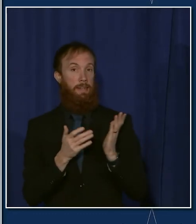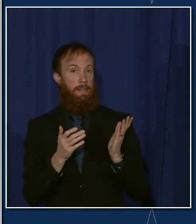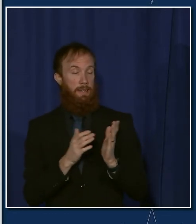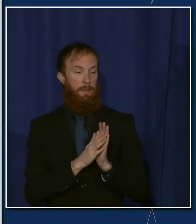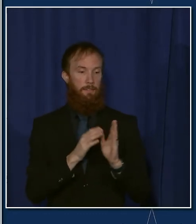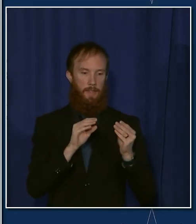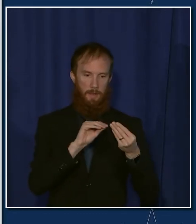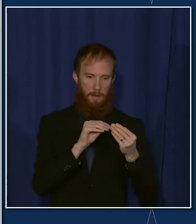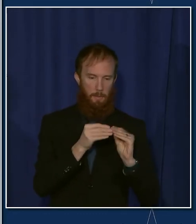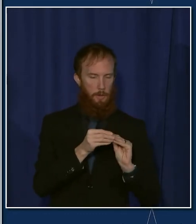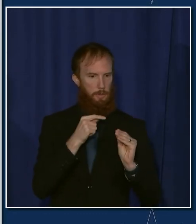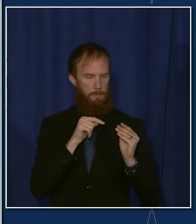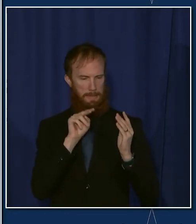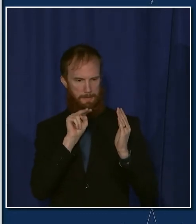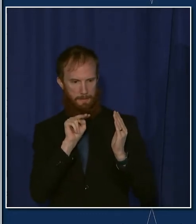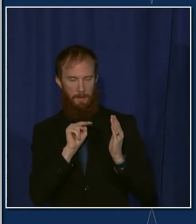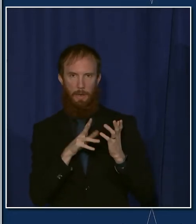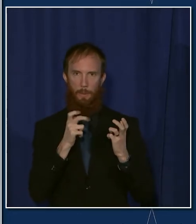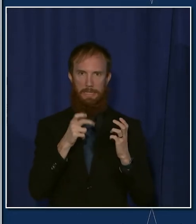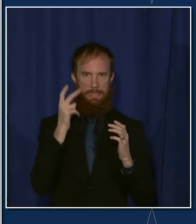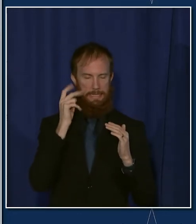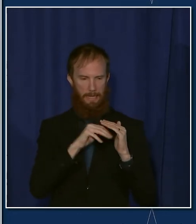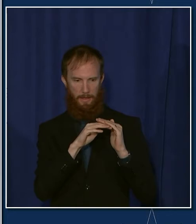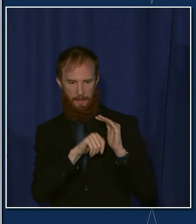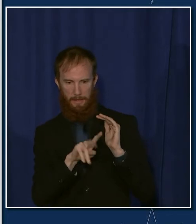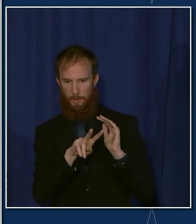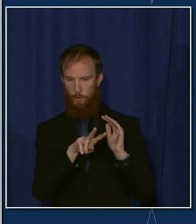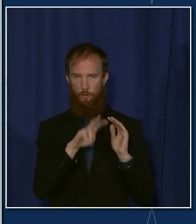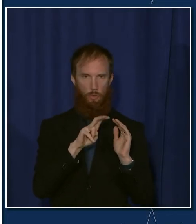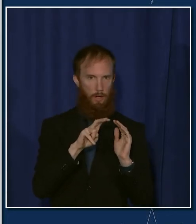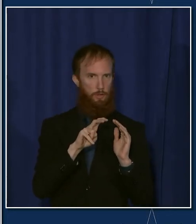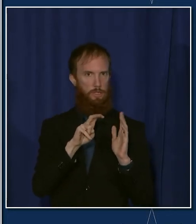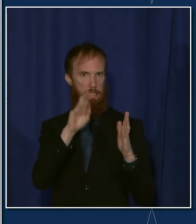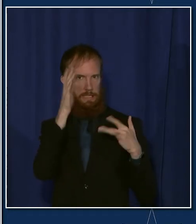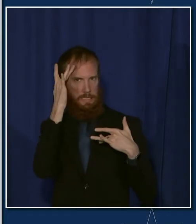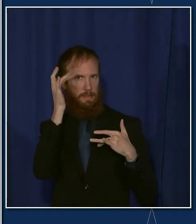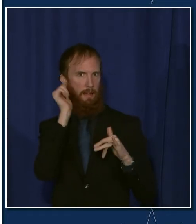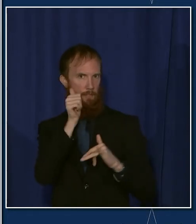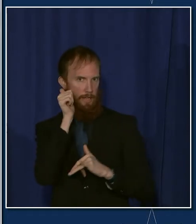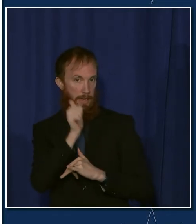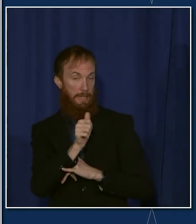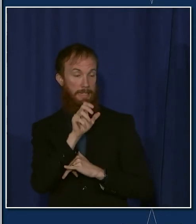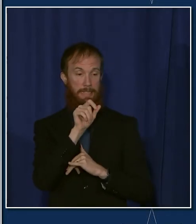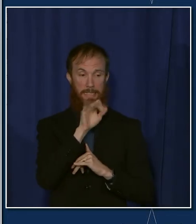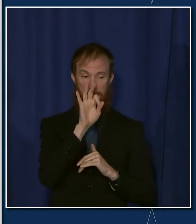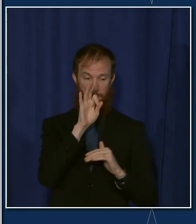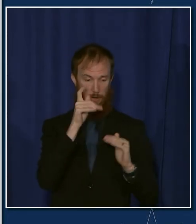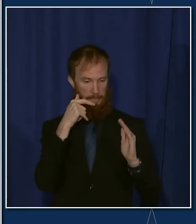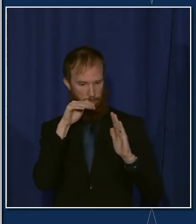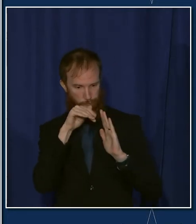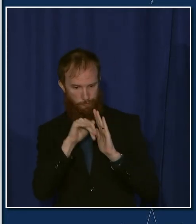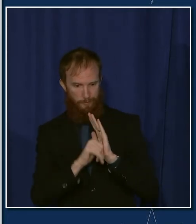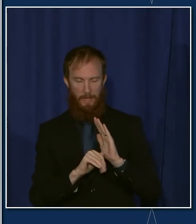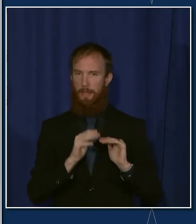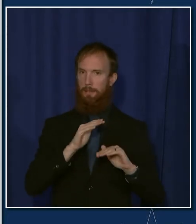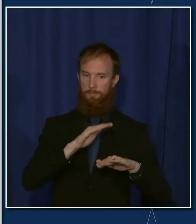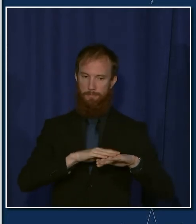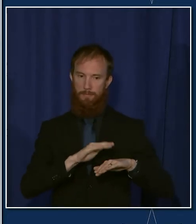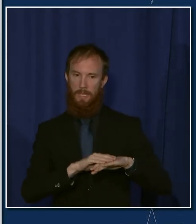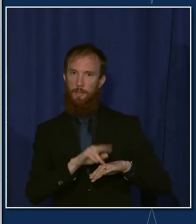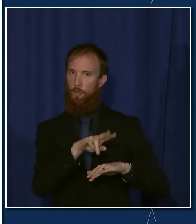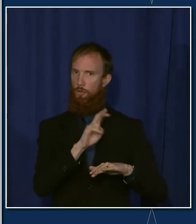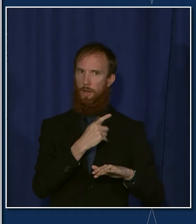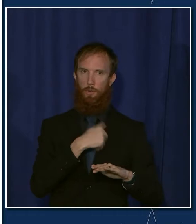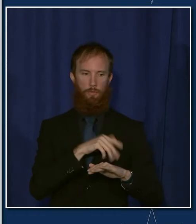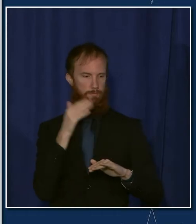down under that 200 case per day mark, the mask would come off. No question about it. That is the threshold that the CDC has set, and we've